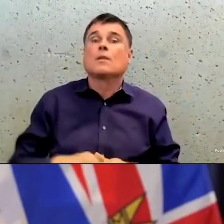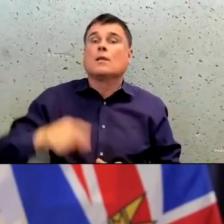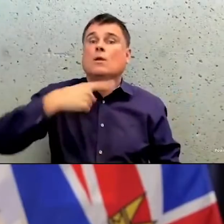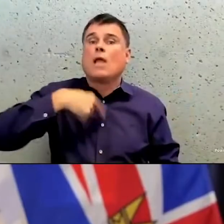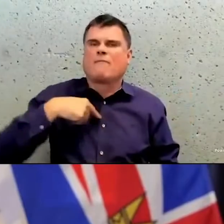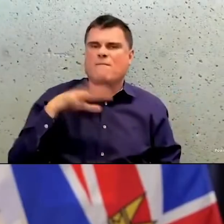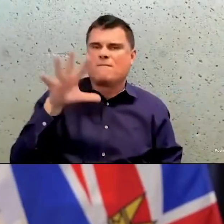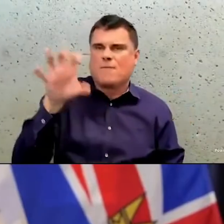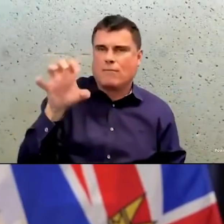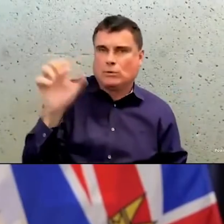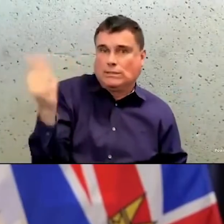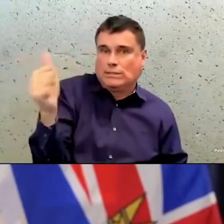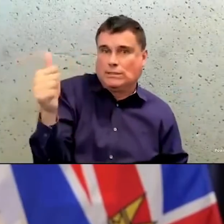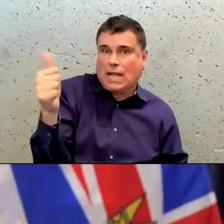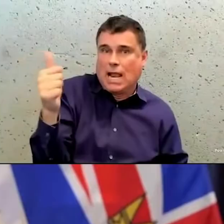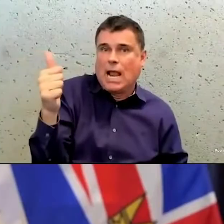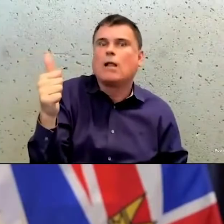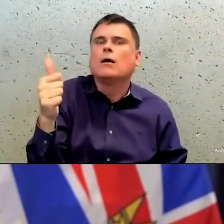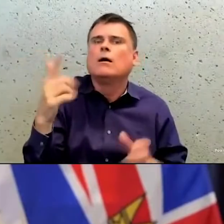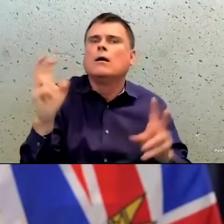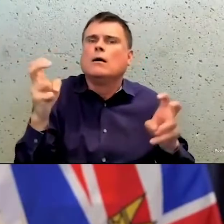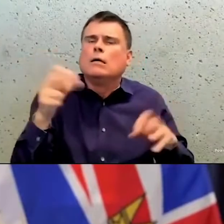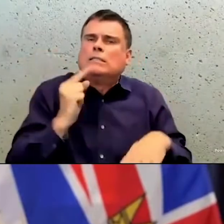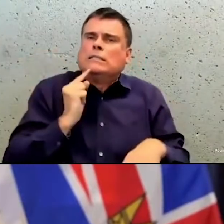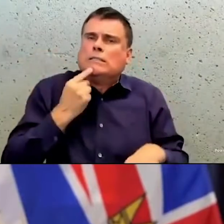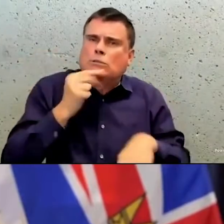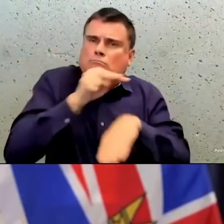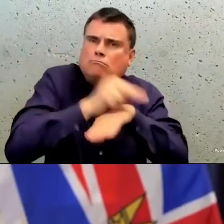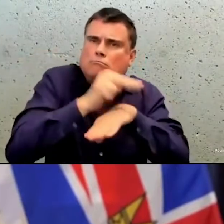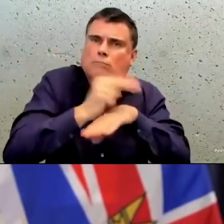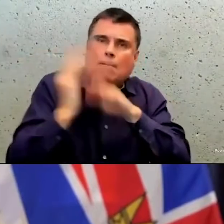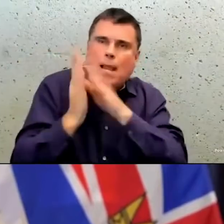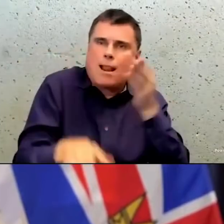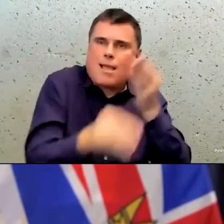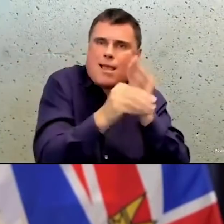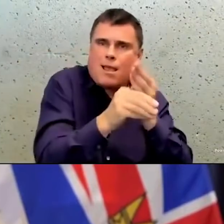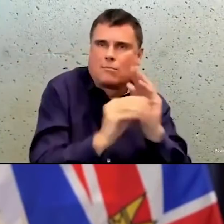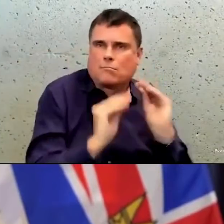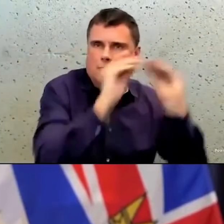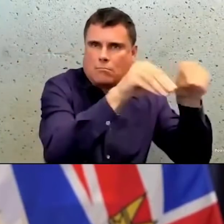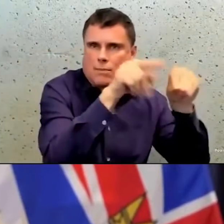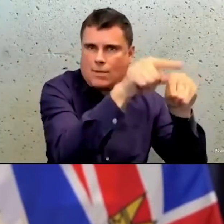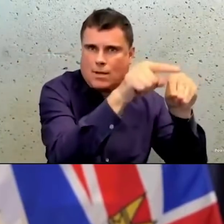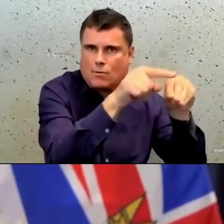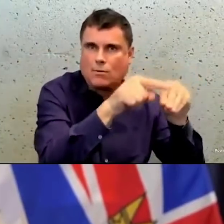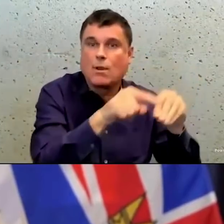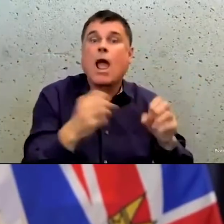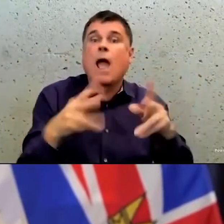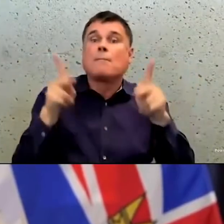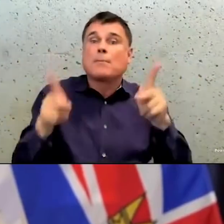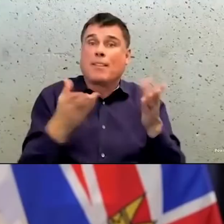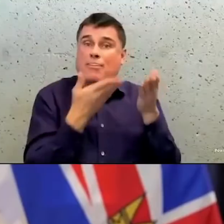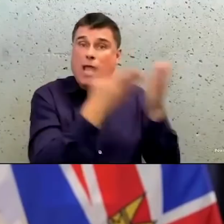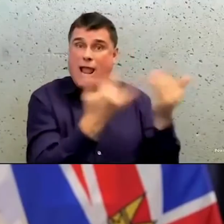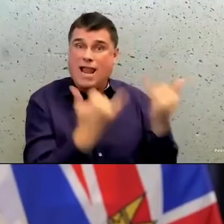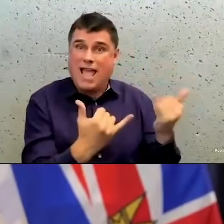care beds and 218 surge critical care beds. The number of people in critical care as of Monday morning